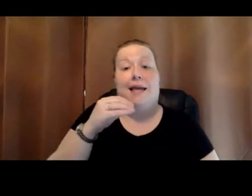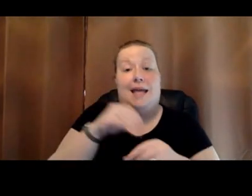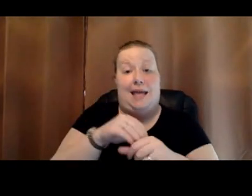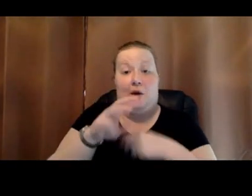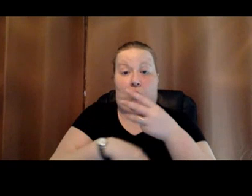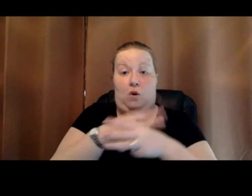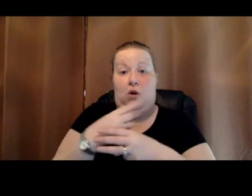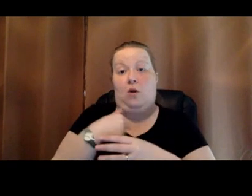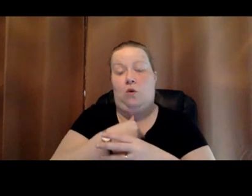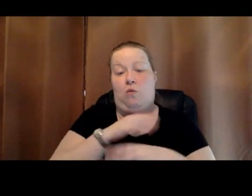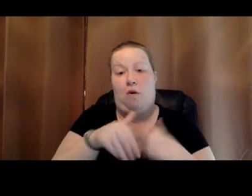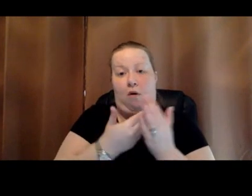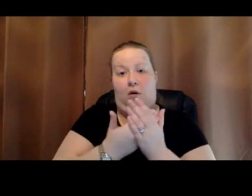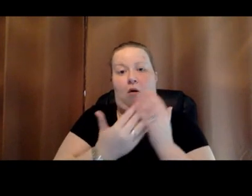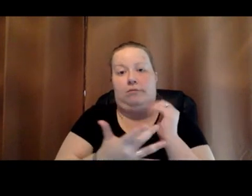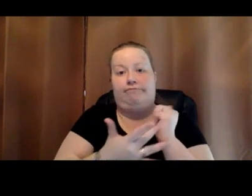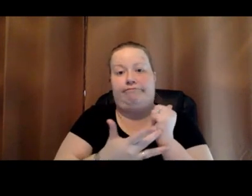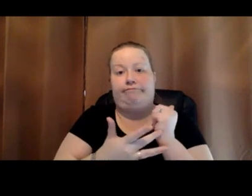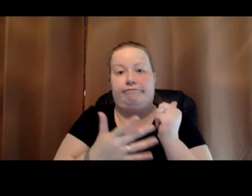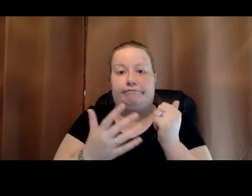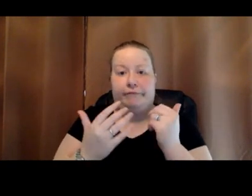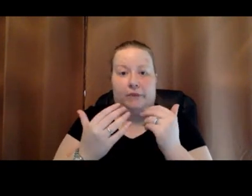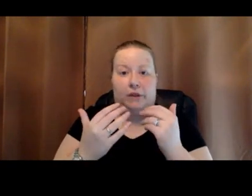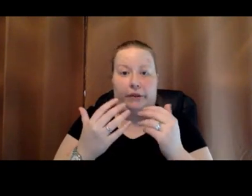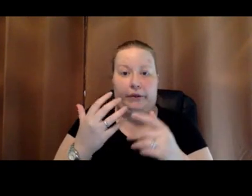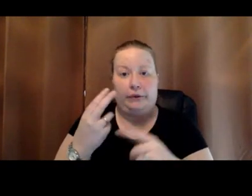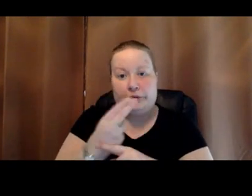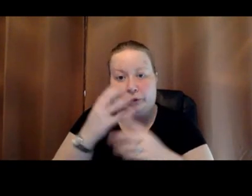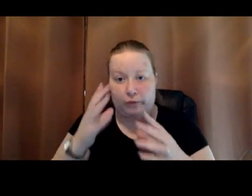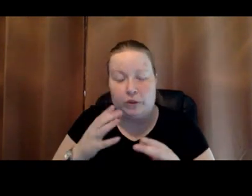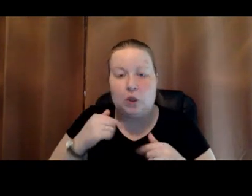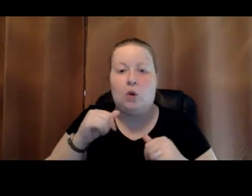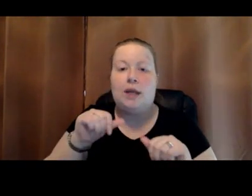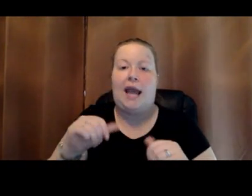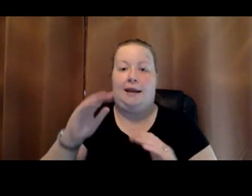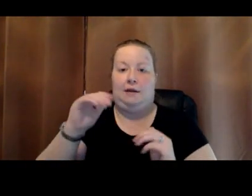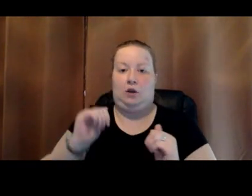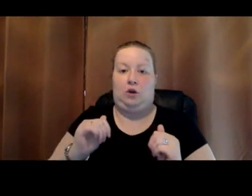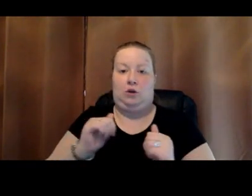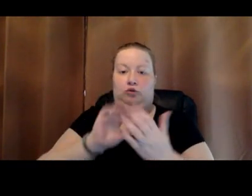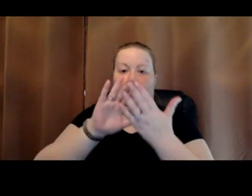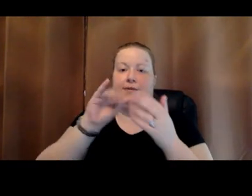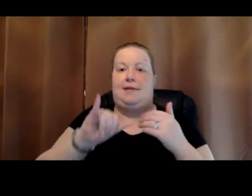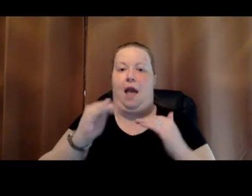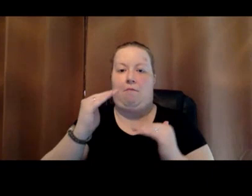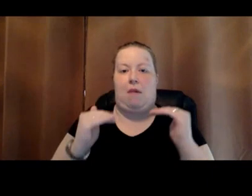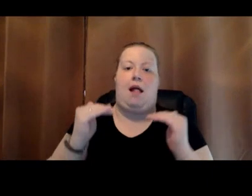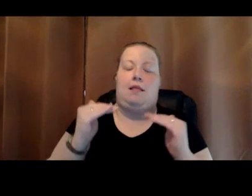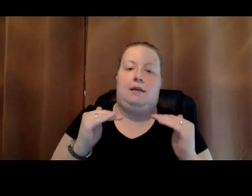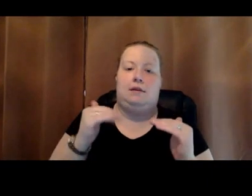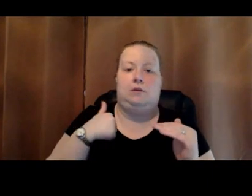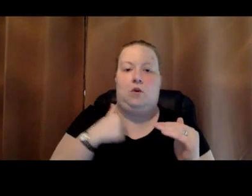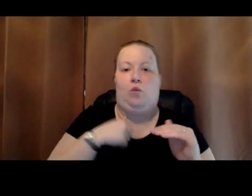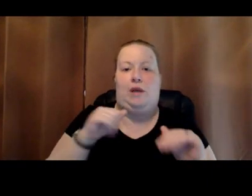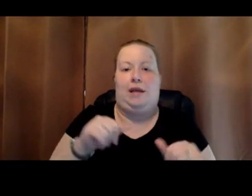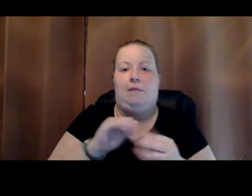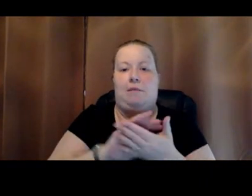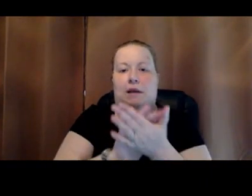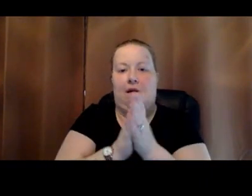becoming technology consumers, actually we can redress that balance, and we all have the potential of becoming technology creators.